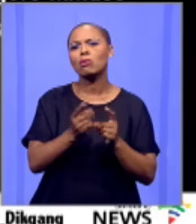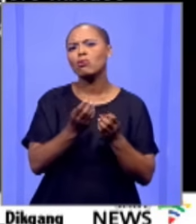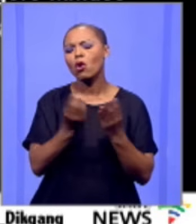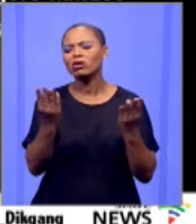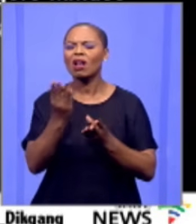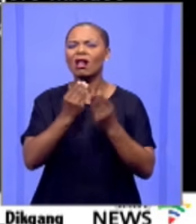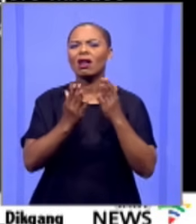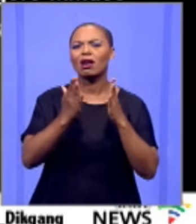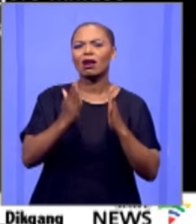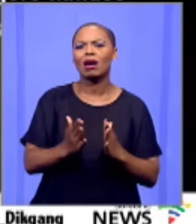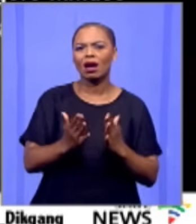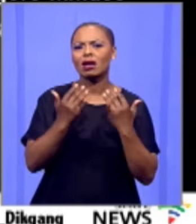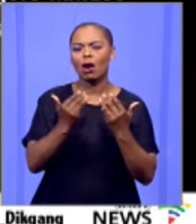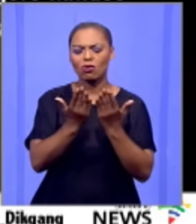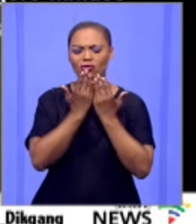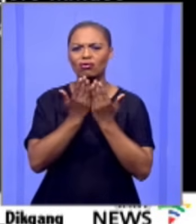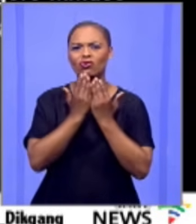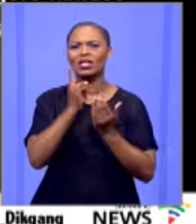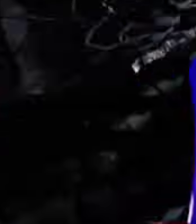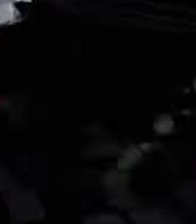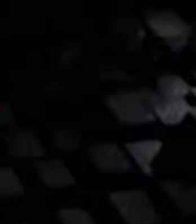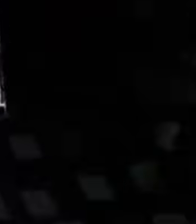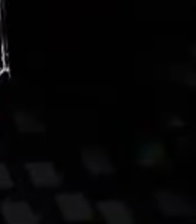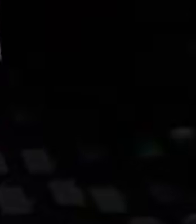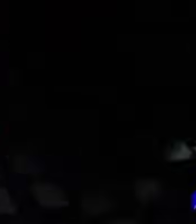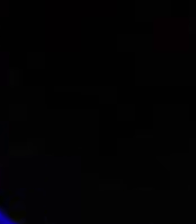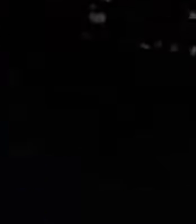gare ba tsenetšego dithuto tše tša borutiši.